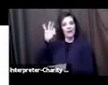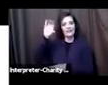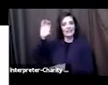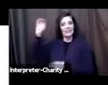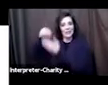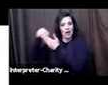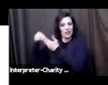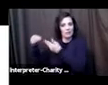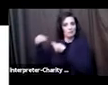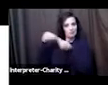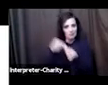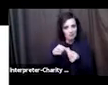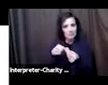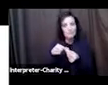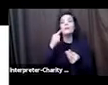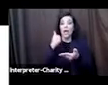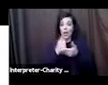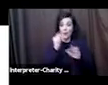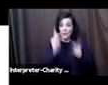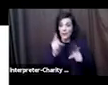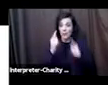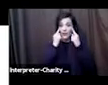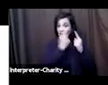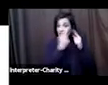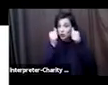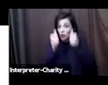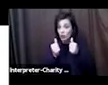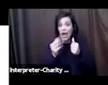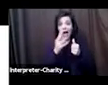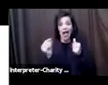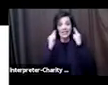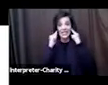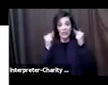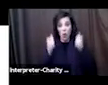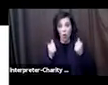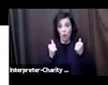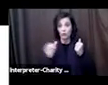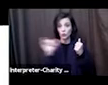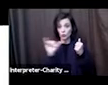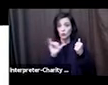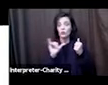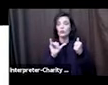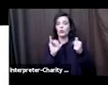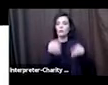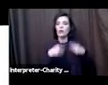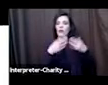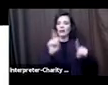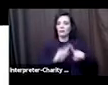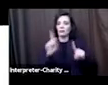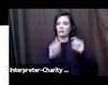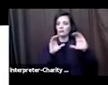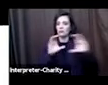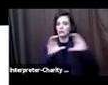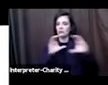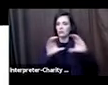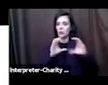people who experience both vision loss and hearing loss get the kind of communication equipment that they